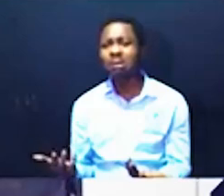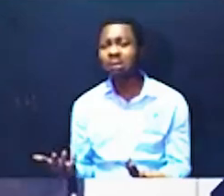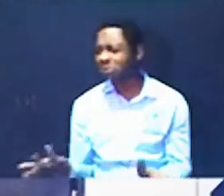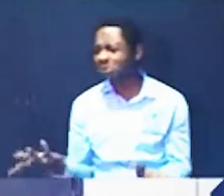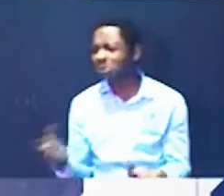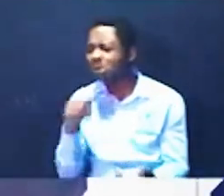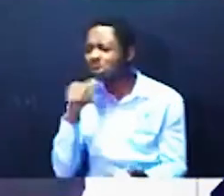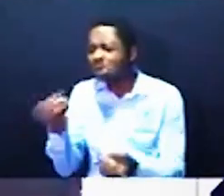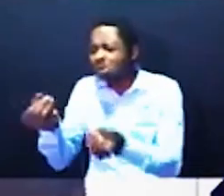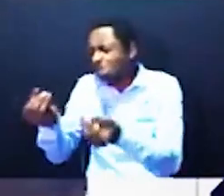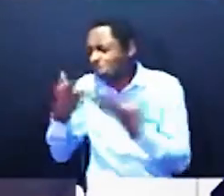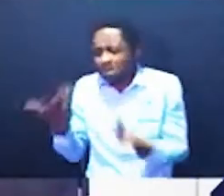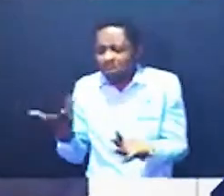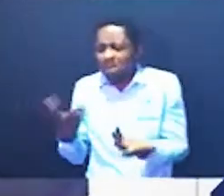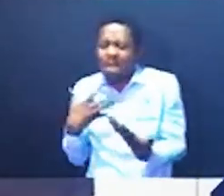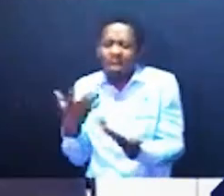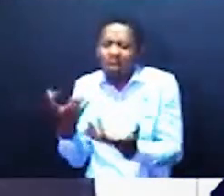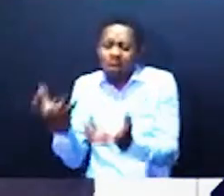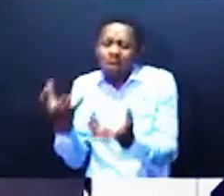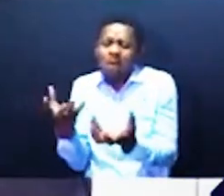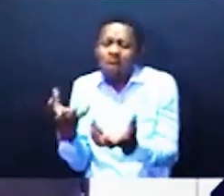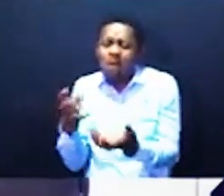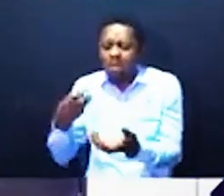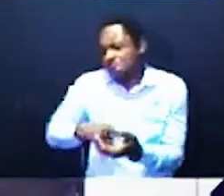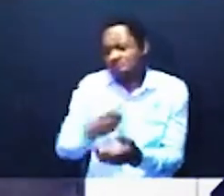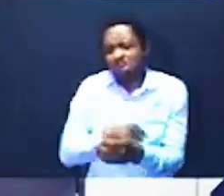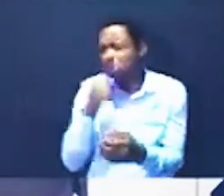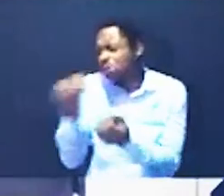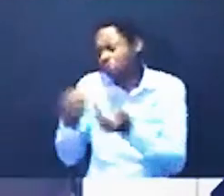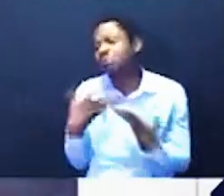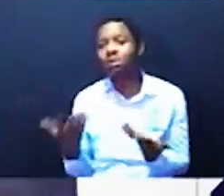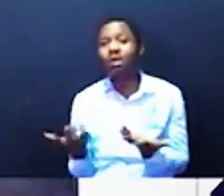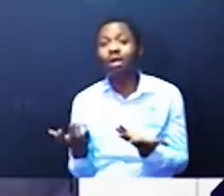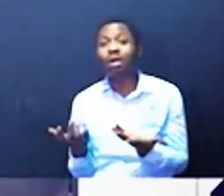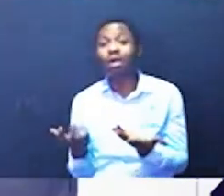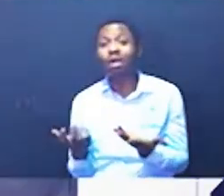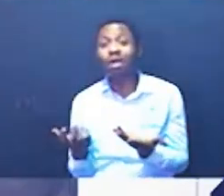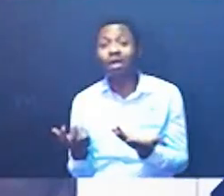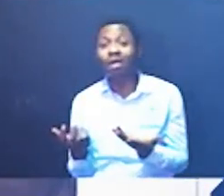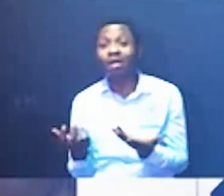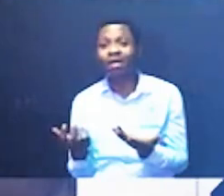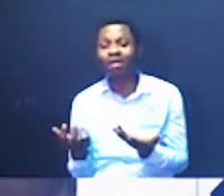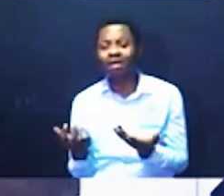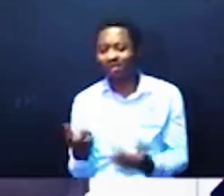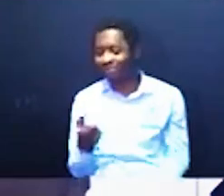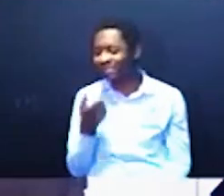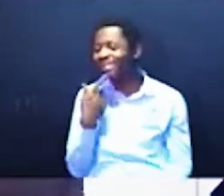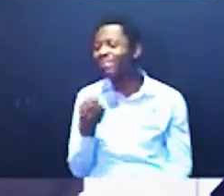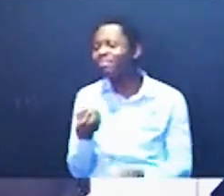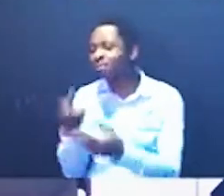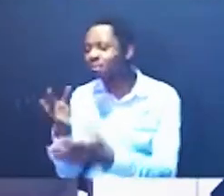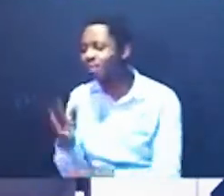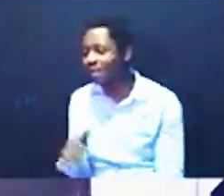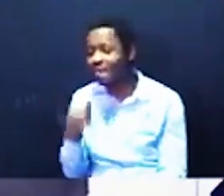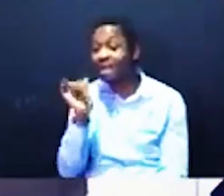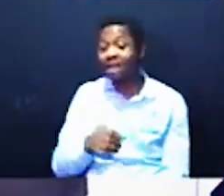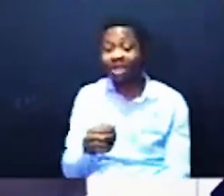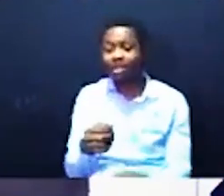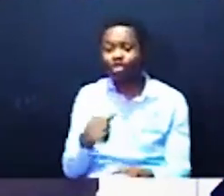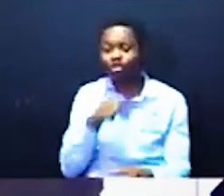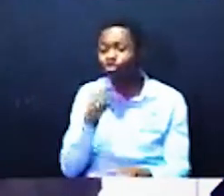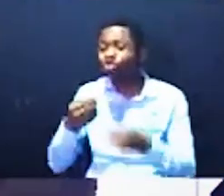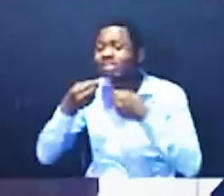want deaconesses. So one country said, well, person former. But I said, they don't make that announcement. And I may catch and say,